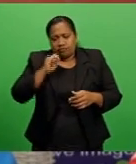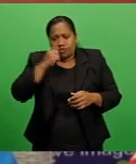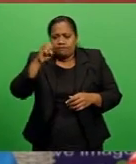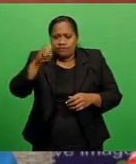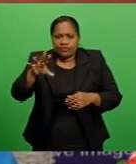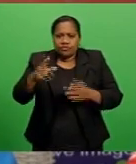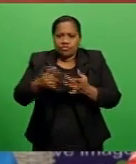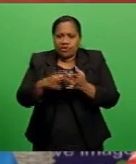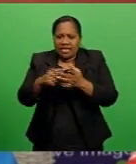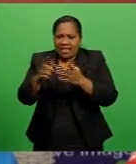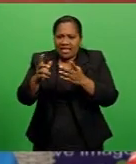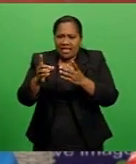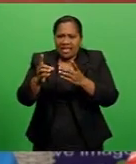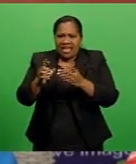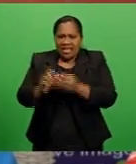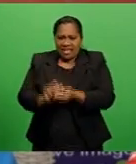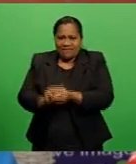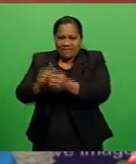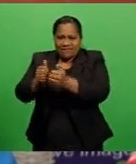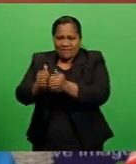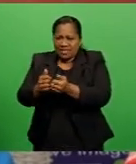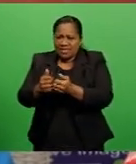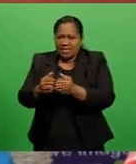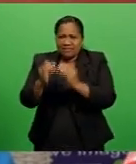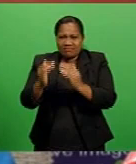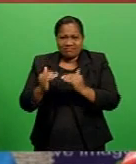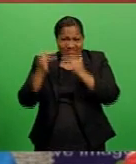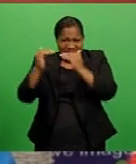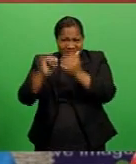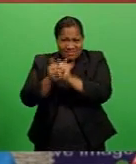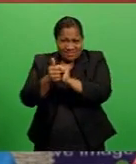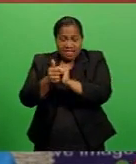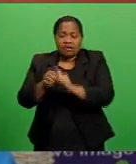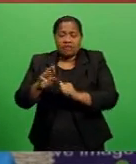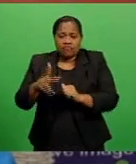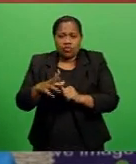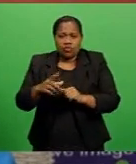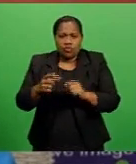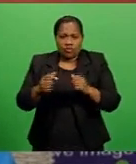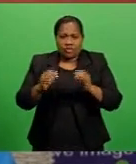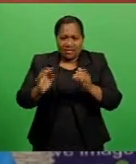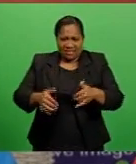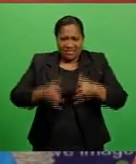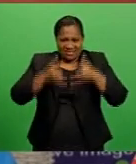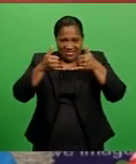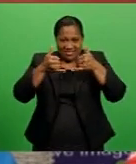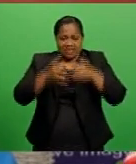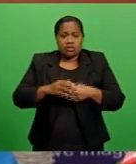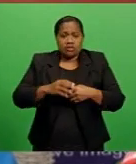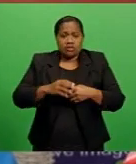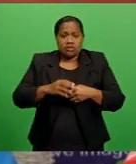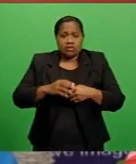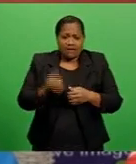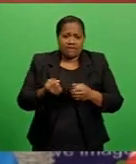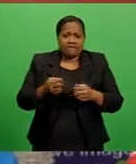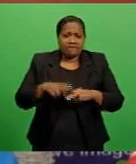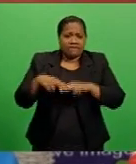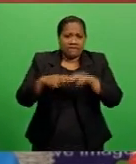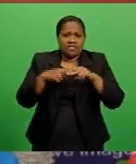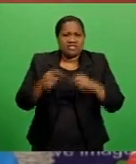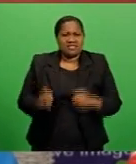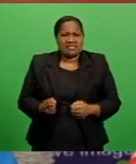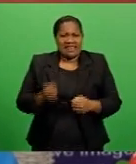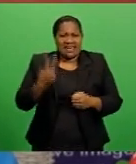get that title. So we got 2 good title showdown. Apart from that, we got Fiji's light heavyweight champion, Savnathan